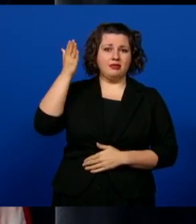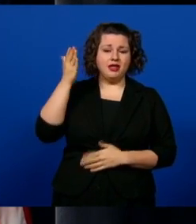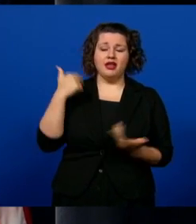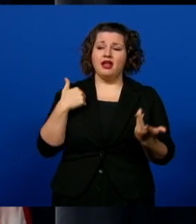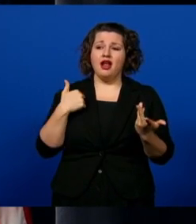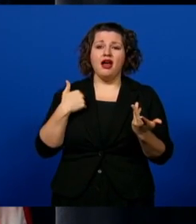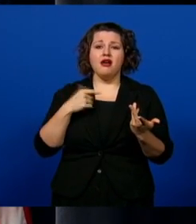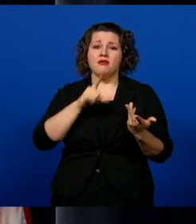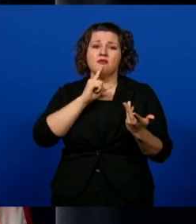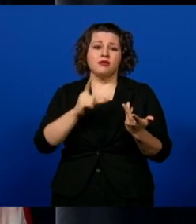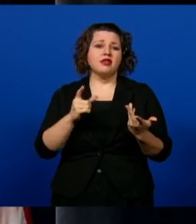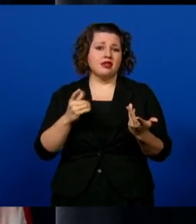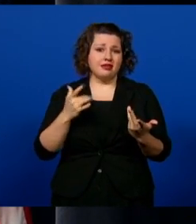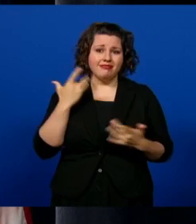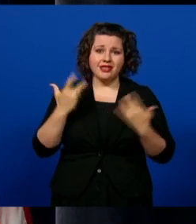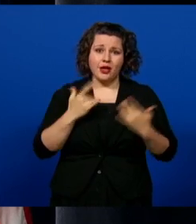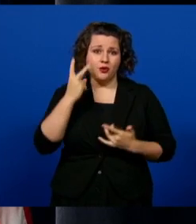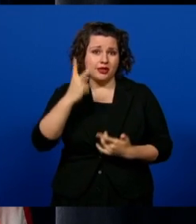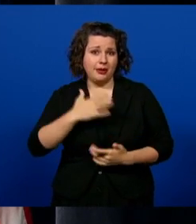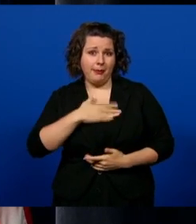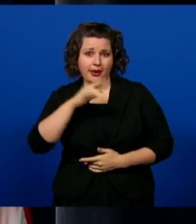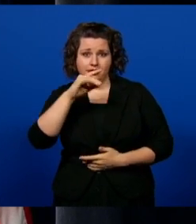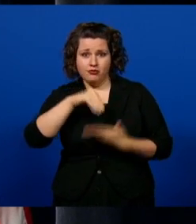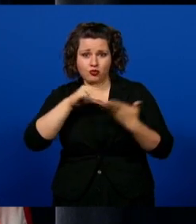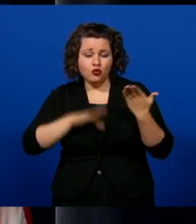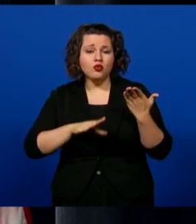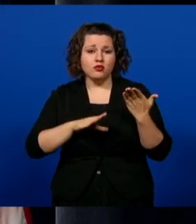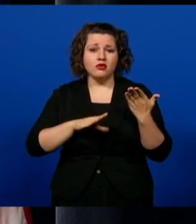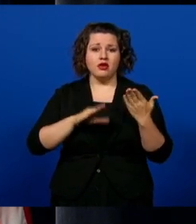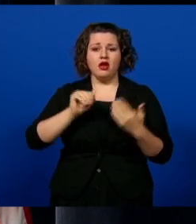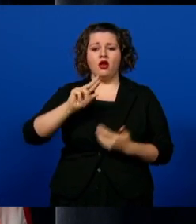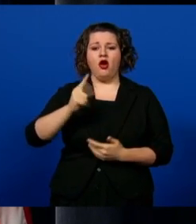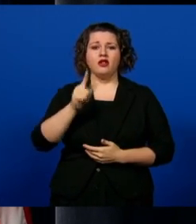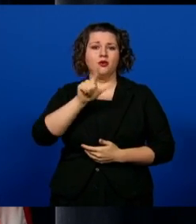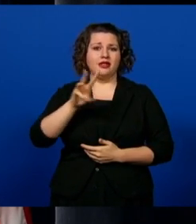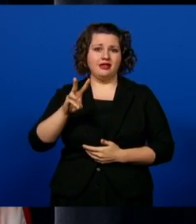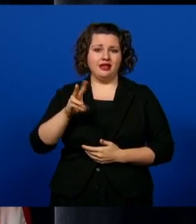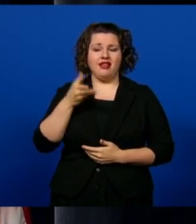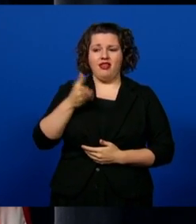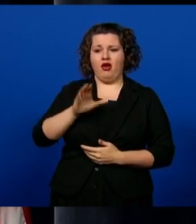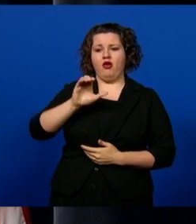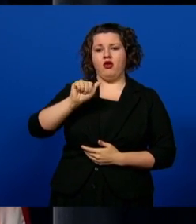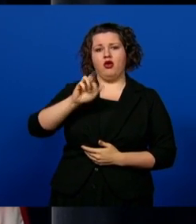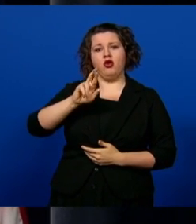see my students on August 26th at Cardinal Community School District.